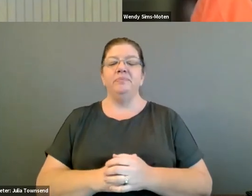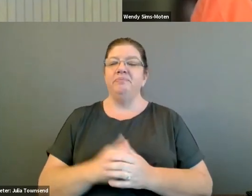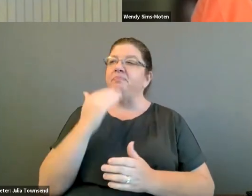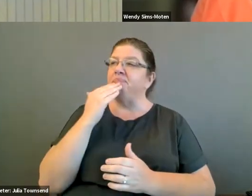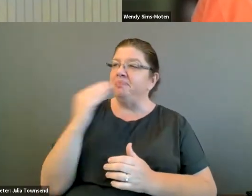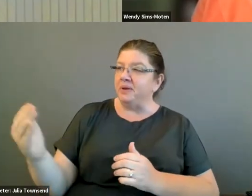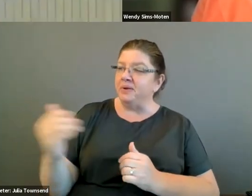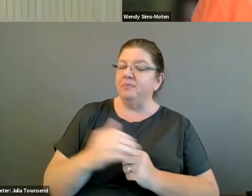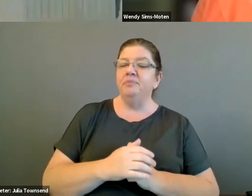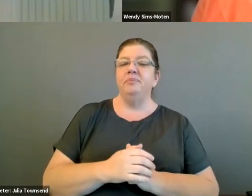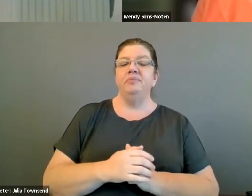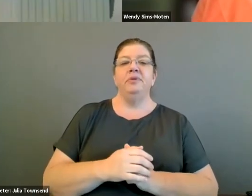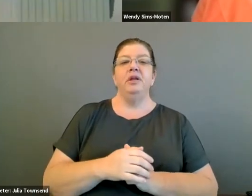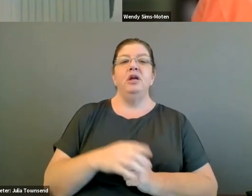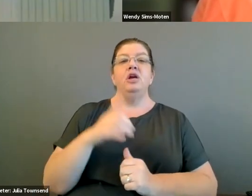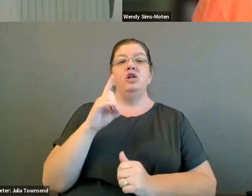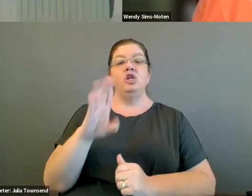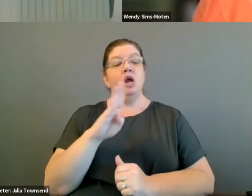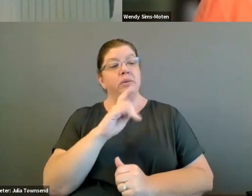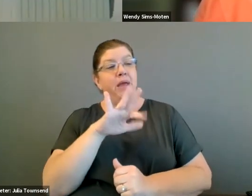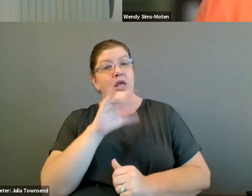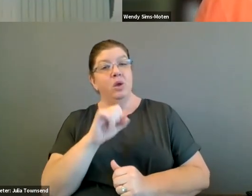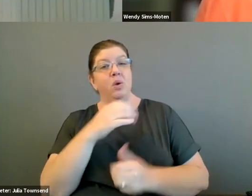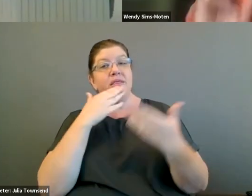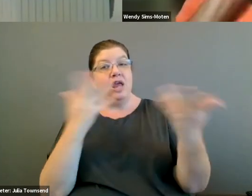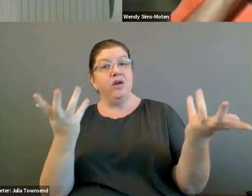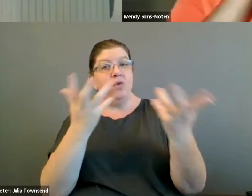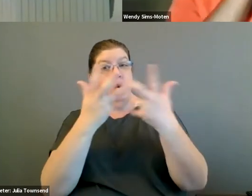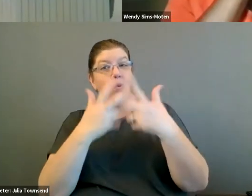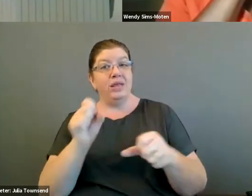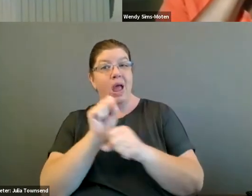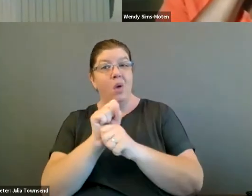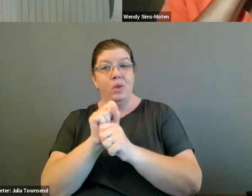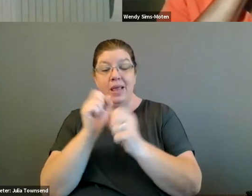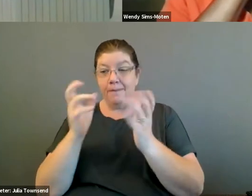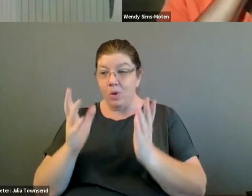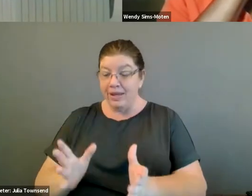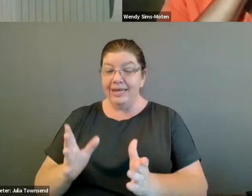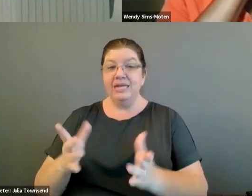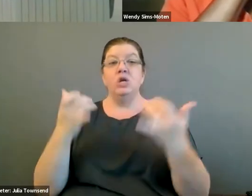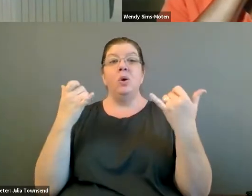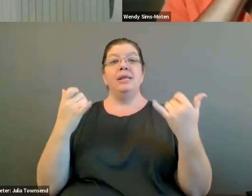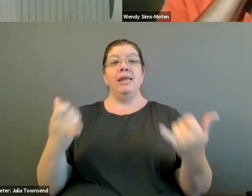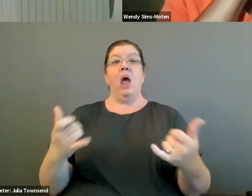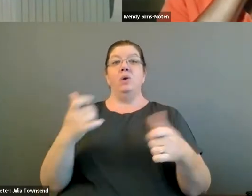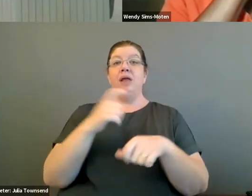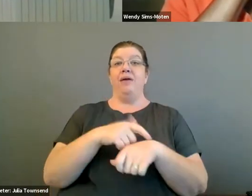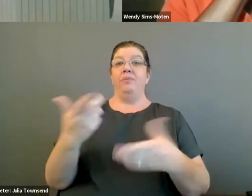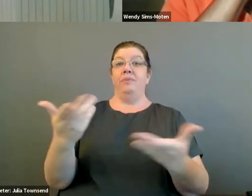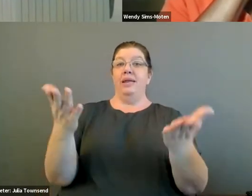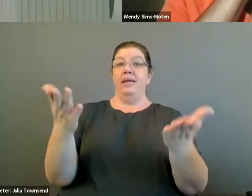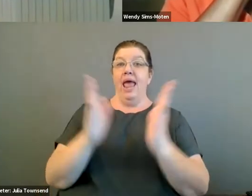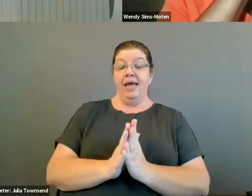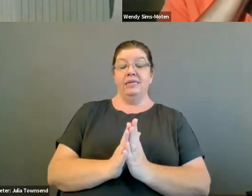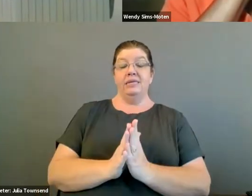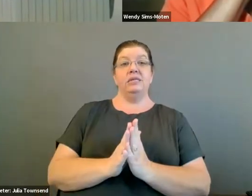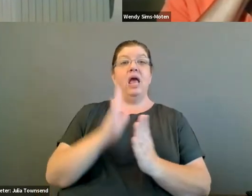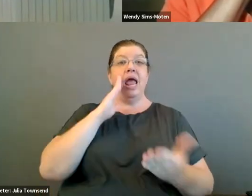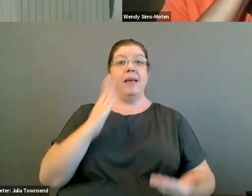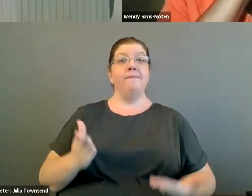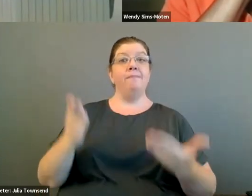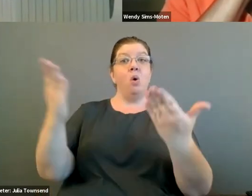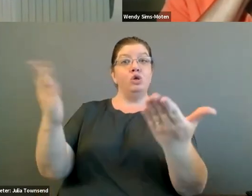Thanks. And Dr. Becchio, thanks for working this out with the employees. And so now it is time for me to ask for a motion